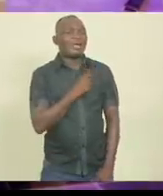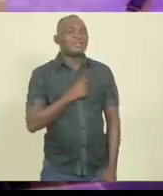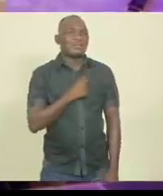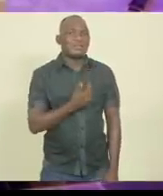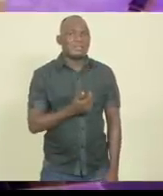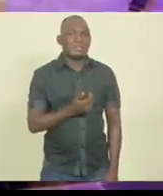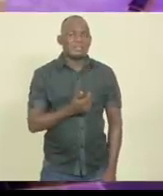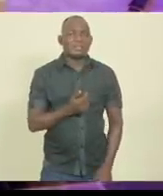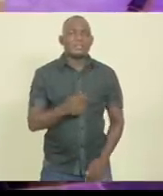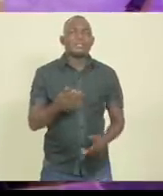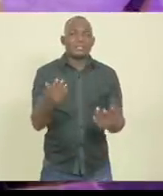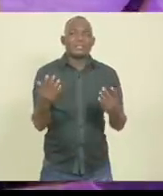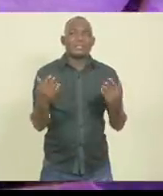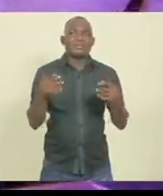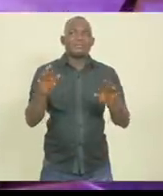What is it? Come.